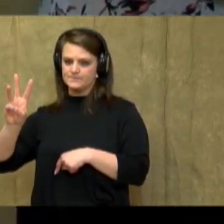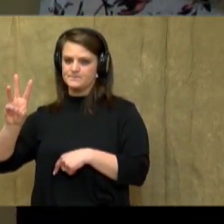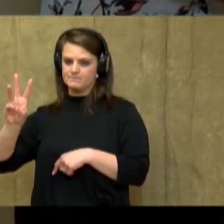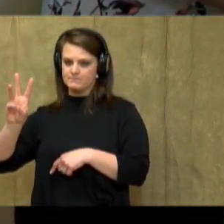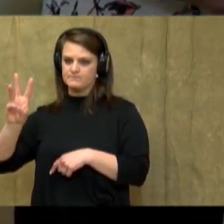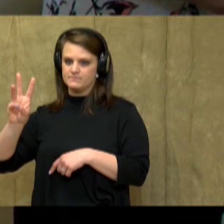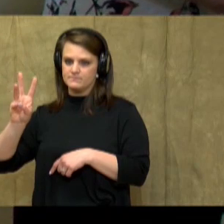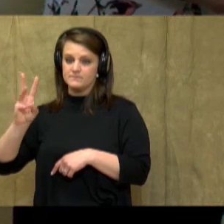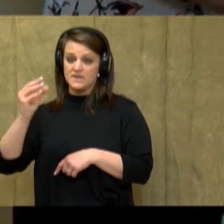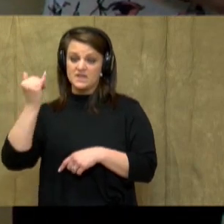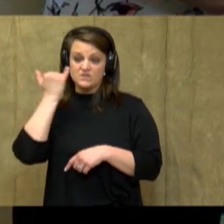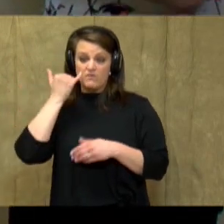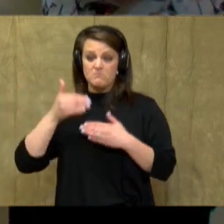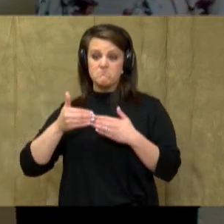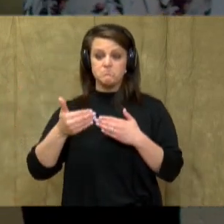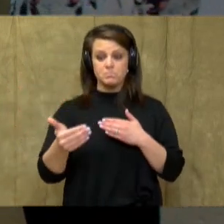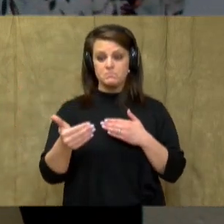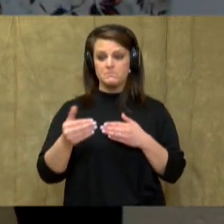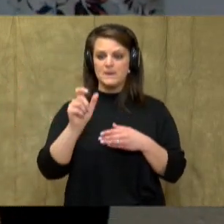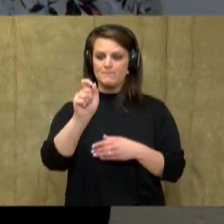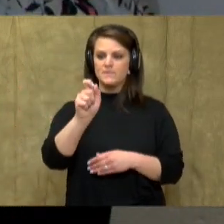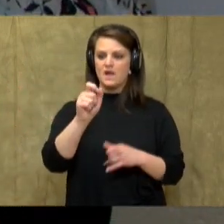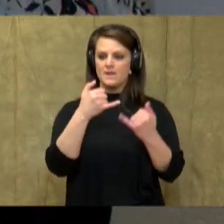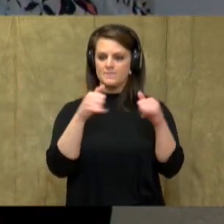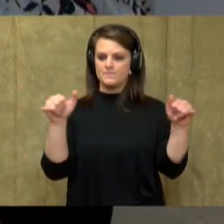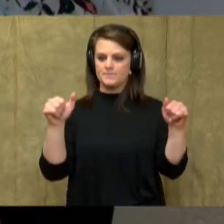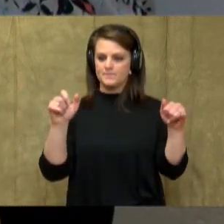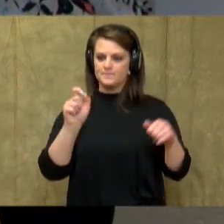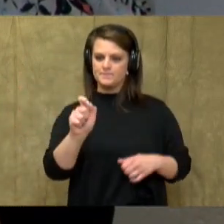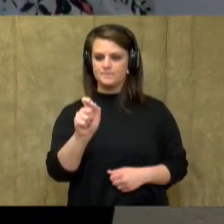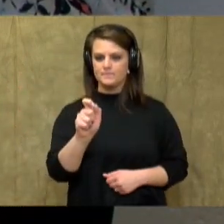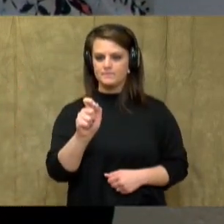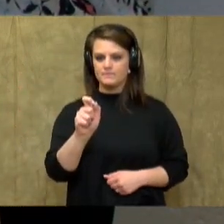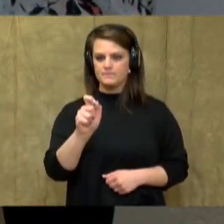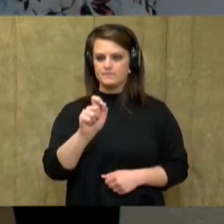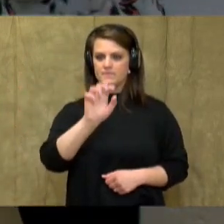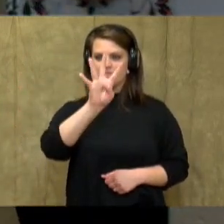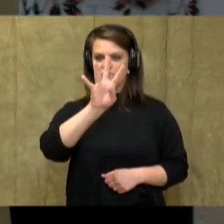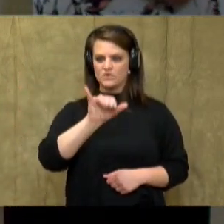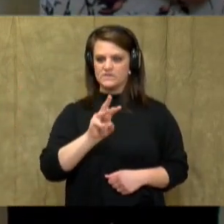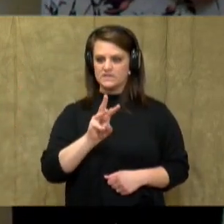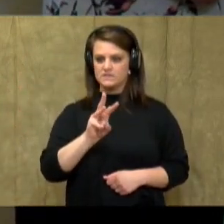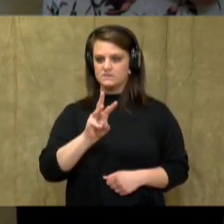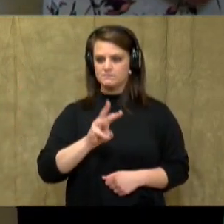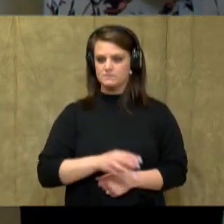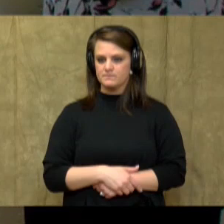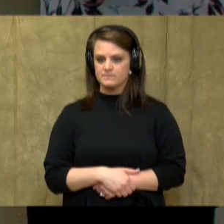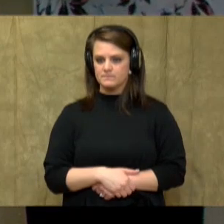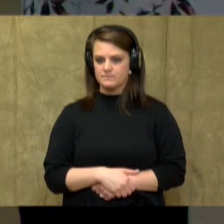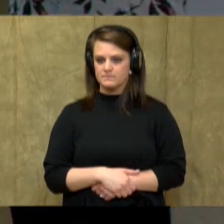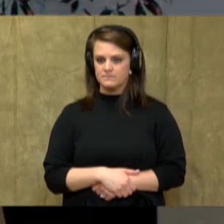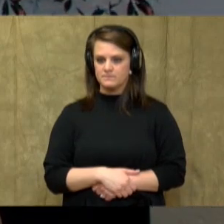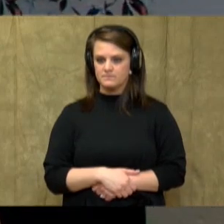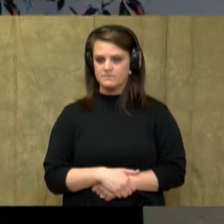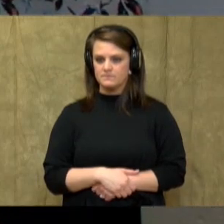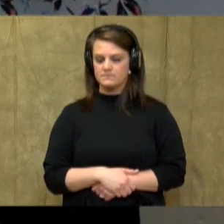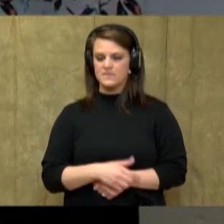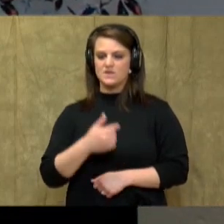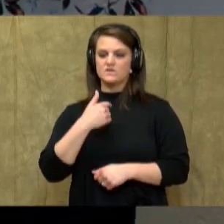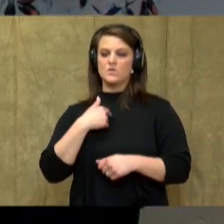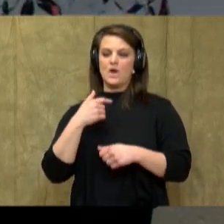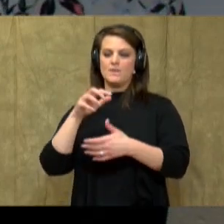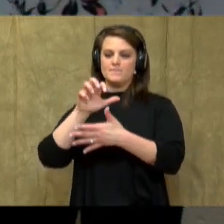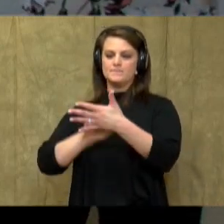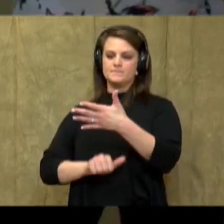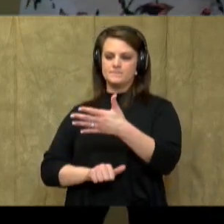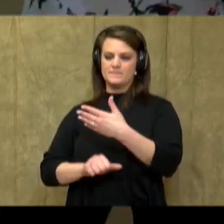4/6. So I'm going to go ahead and plot that on my number line of 4/6. I'm taking